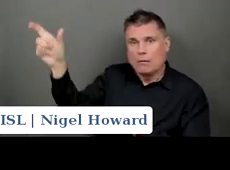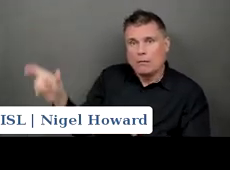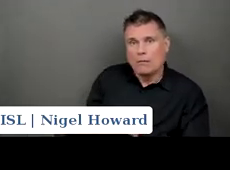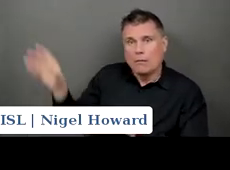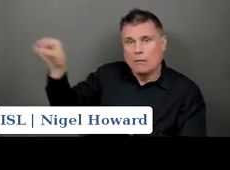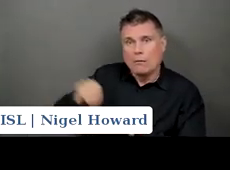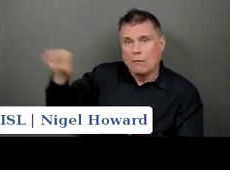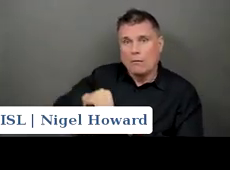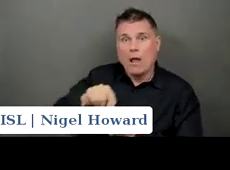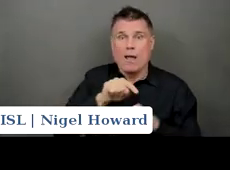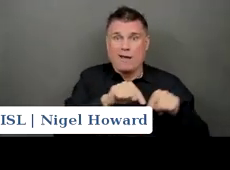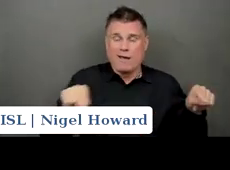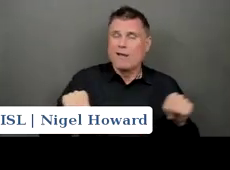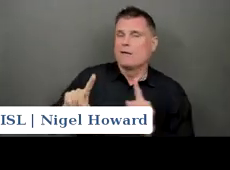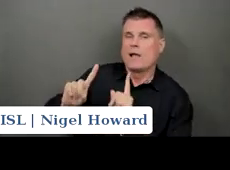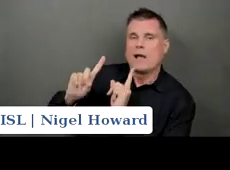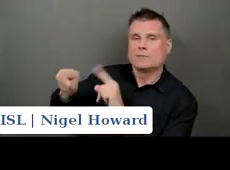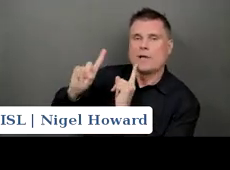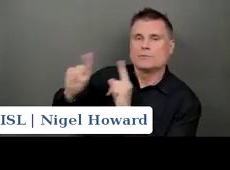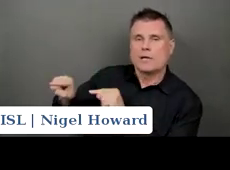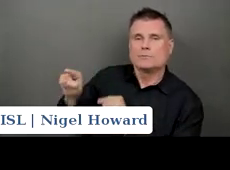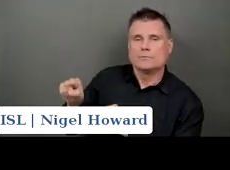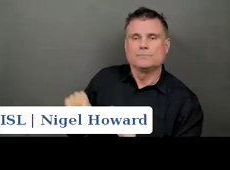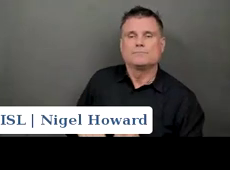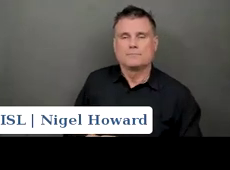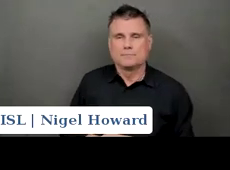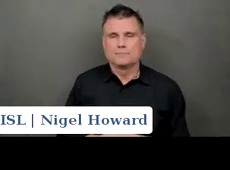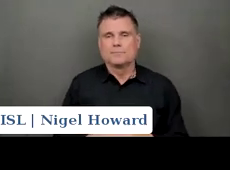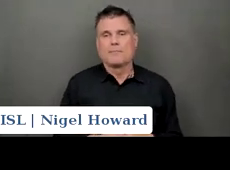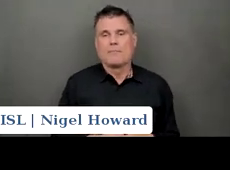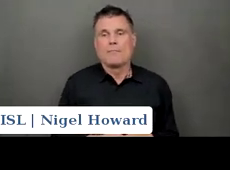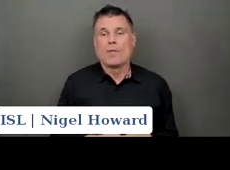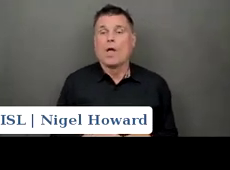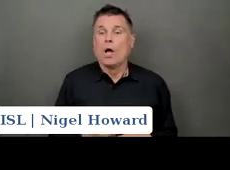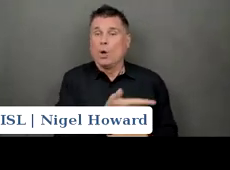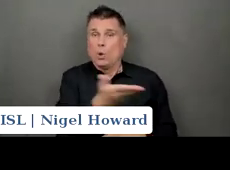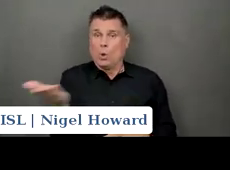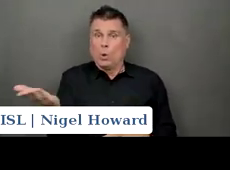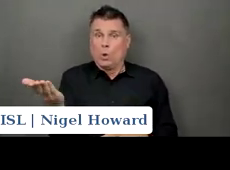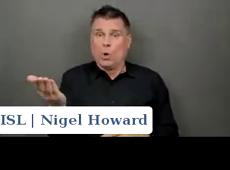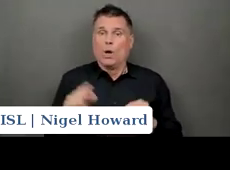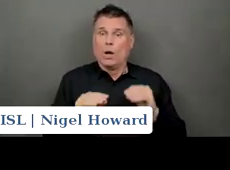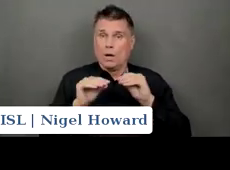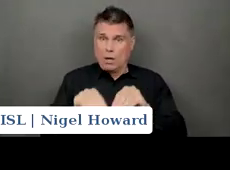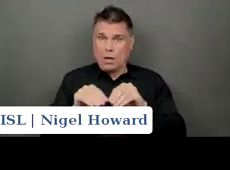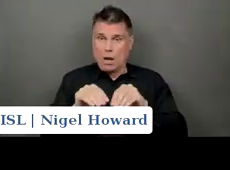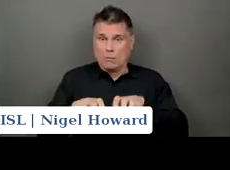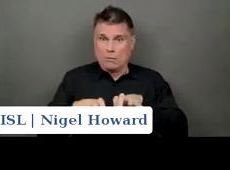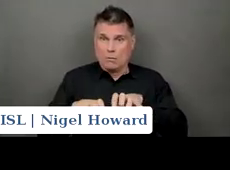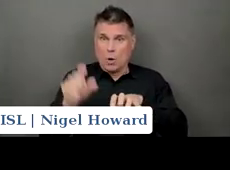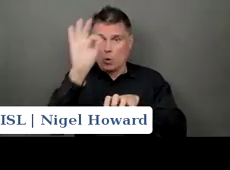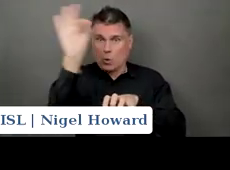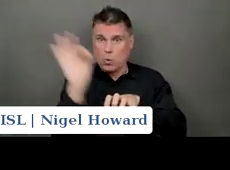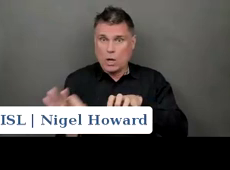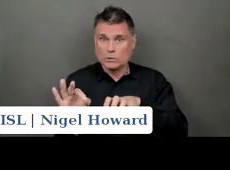the question and the question being answered, do think about contextualising it. What is it in relation to? What do you want to know?